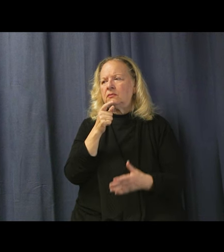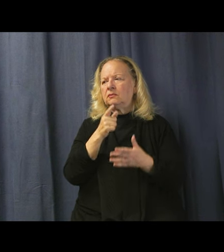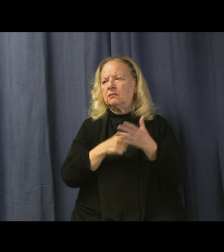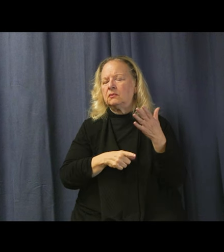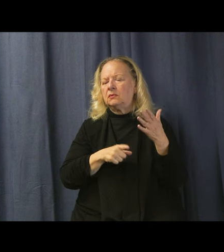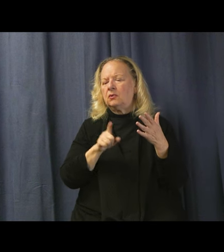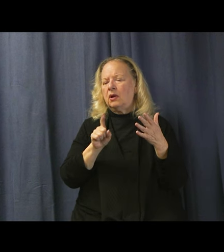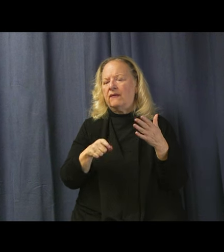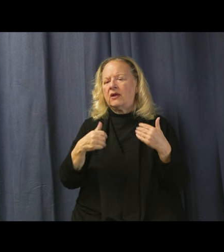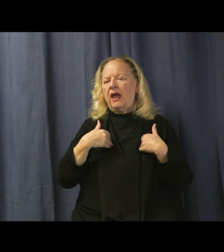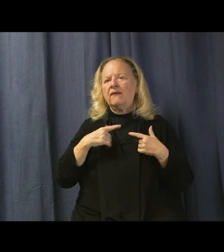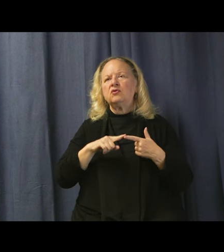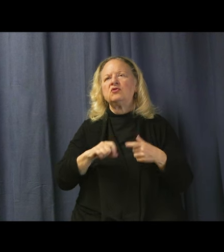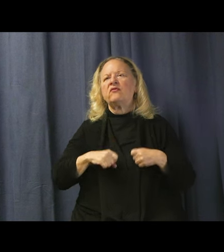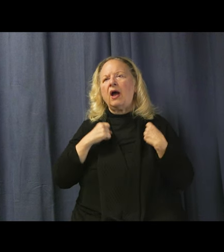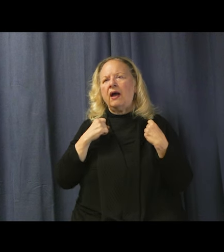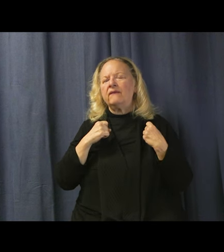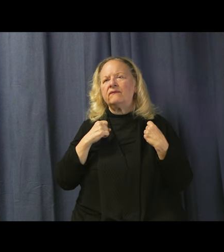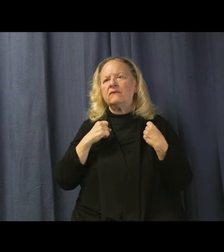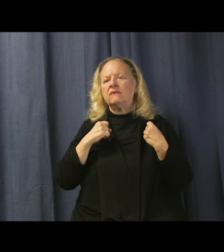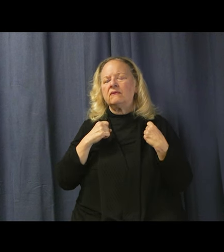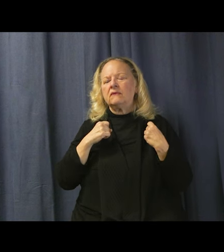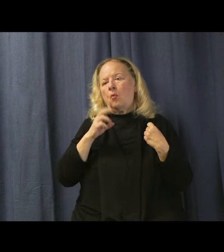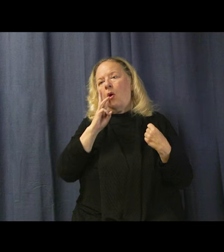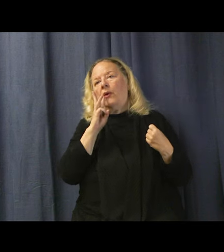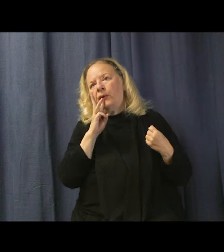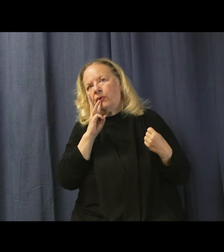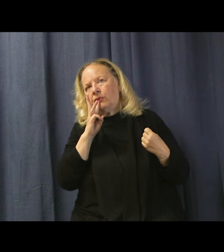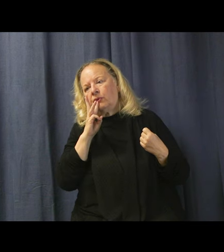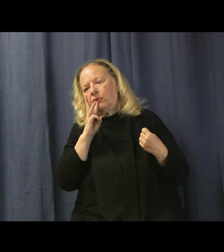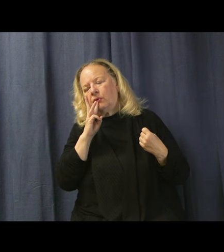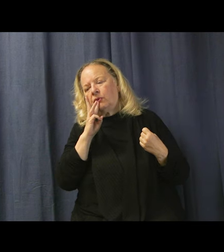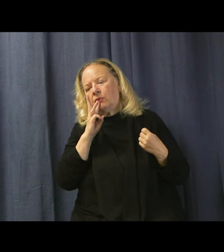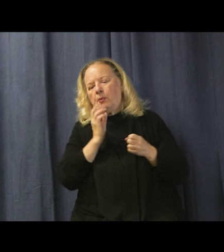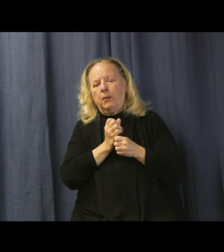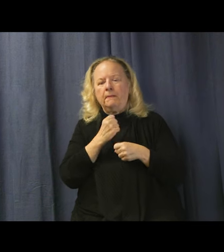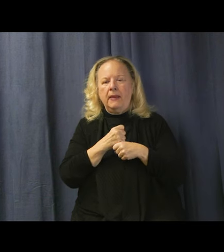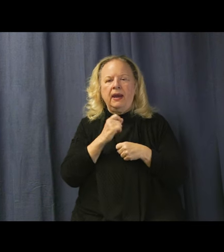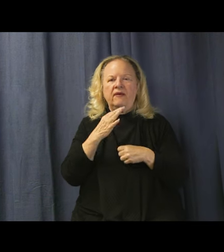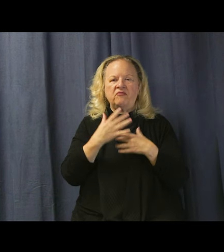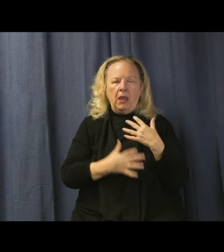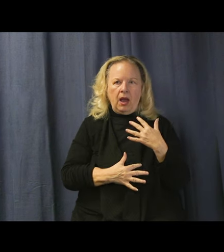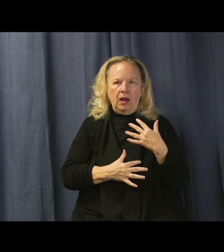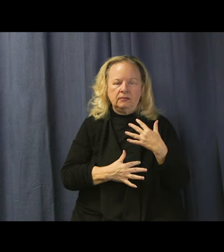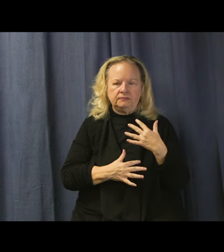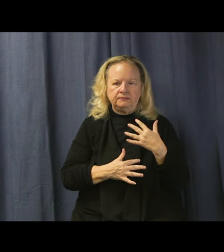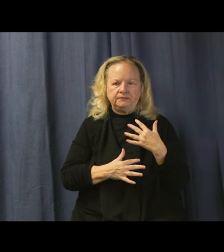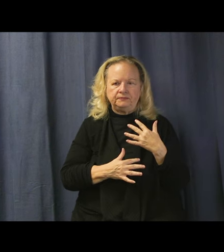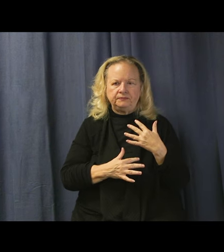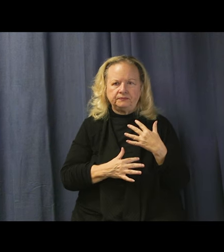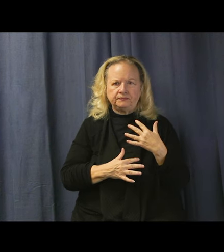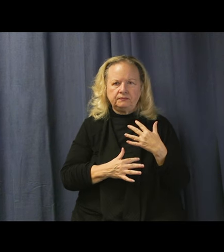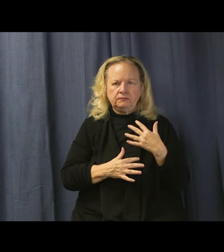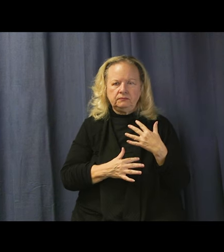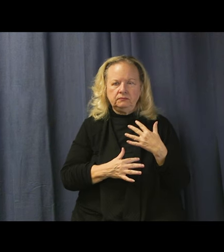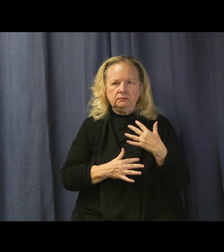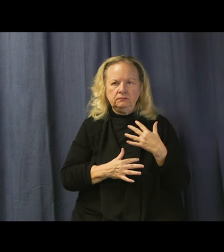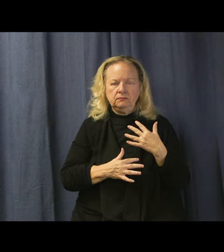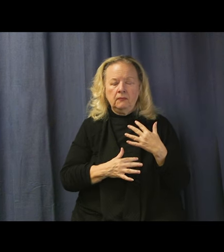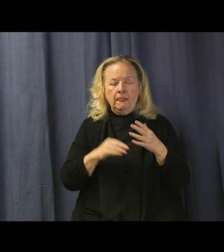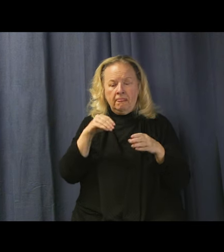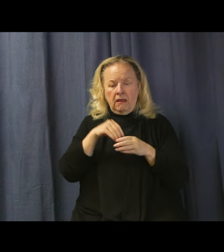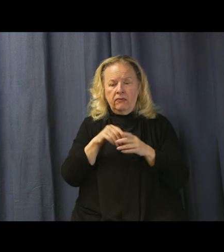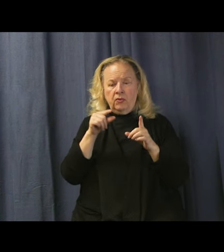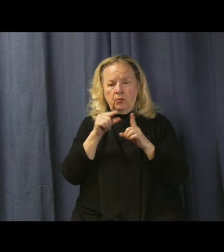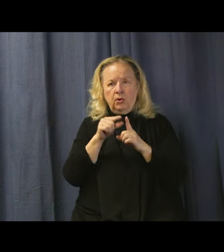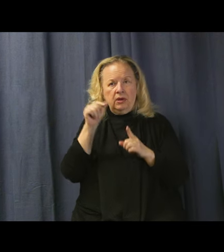We're made of water, about 70% water. Okay, we're made of blood, all right? Well, get a load of this. Within the